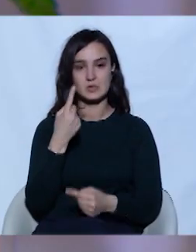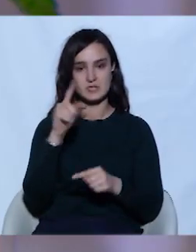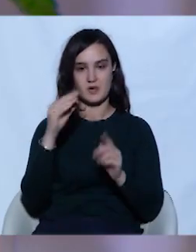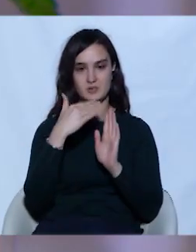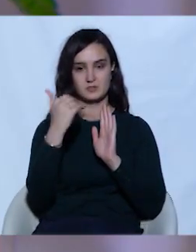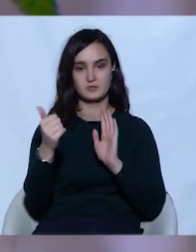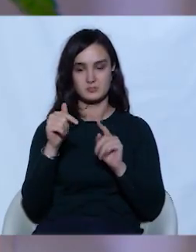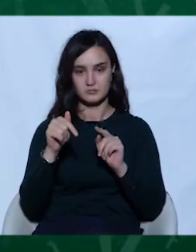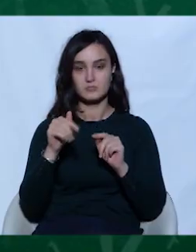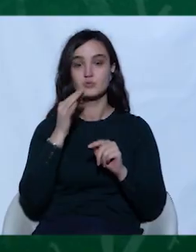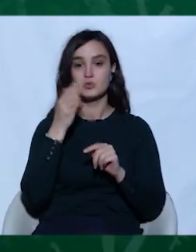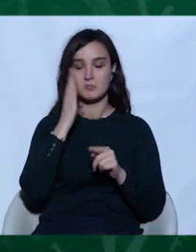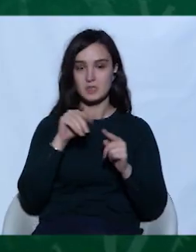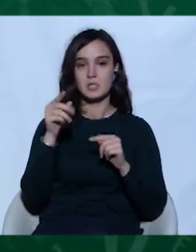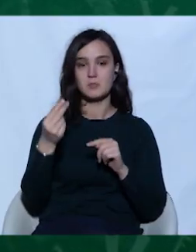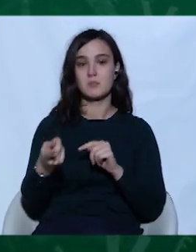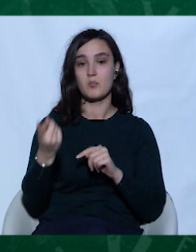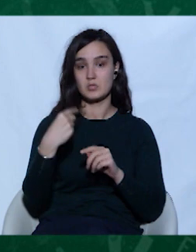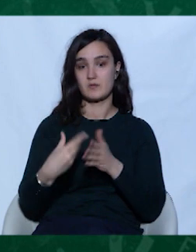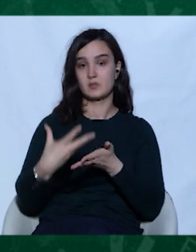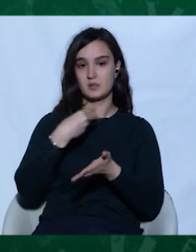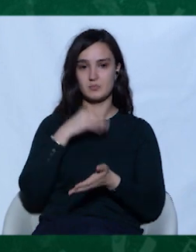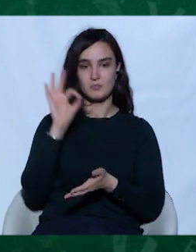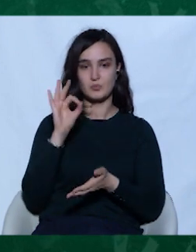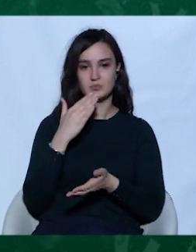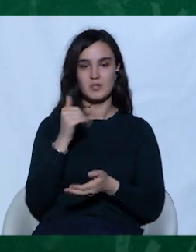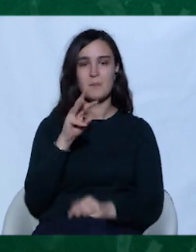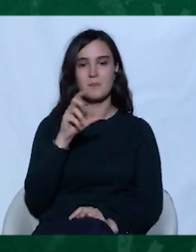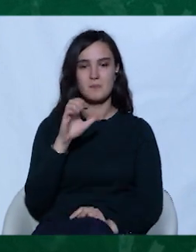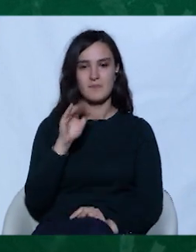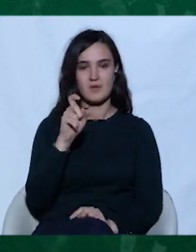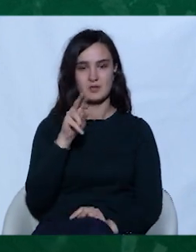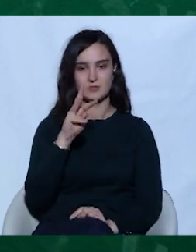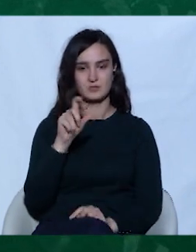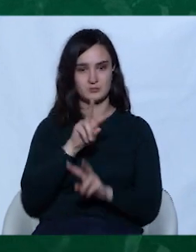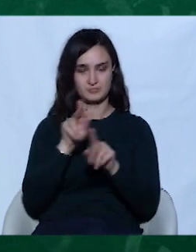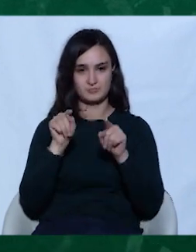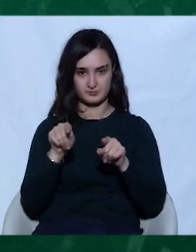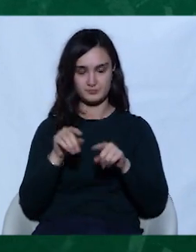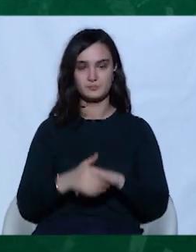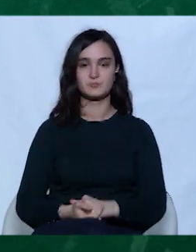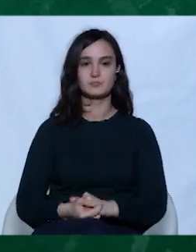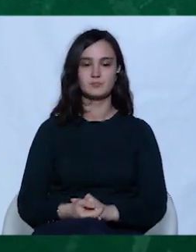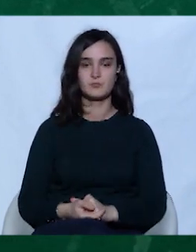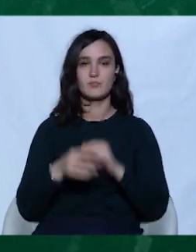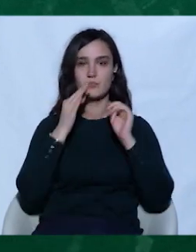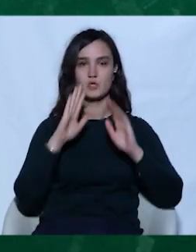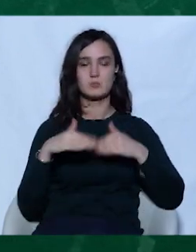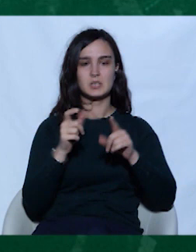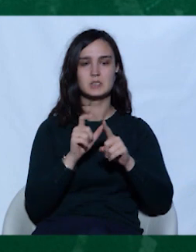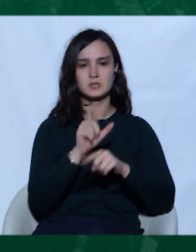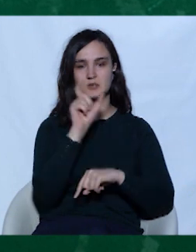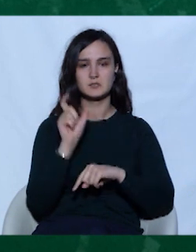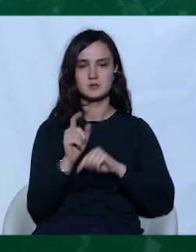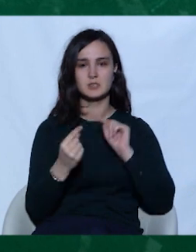probably will look foolish if you make a mistake, which is our next word, foolish, not having good